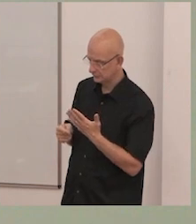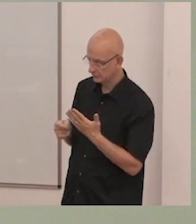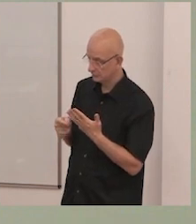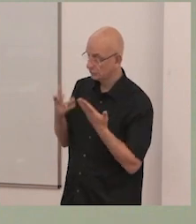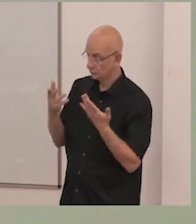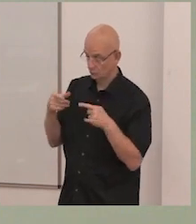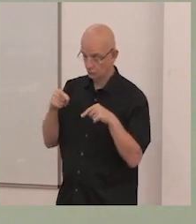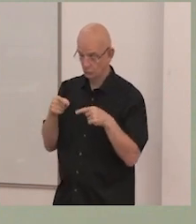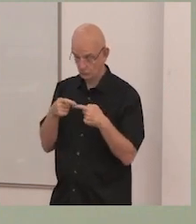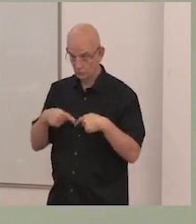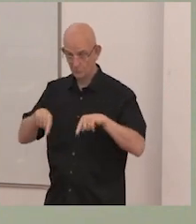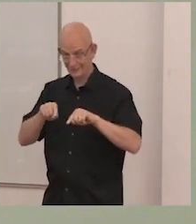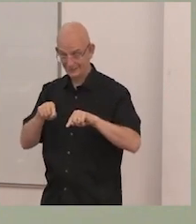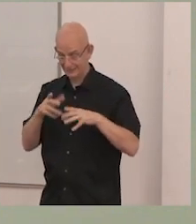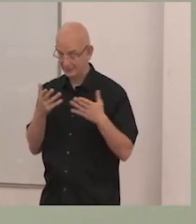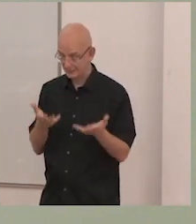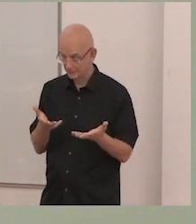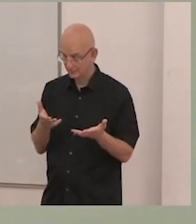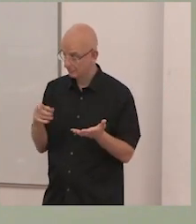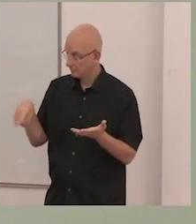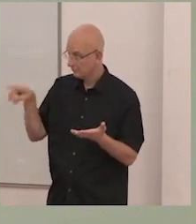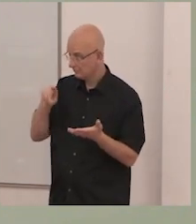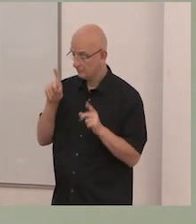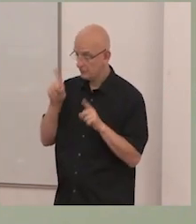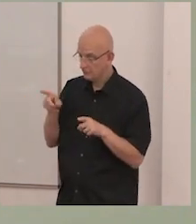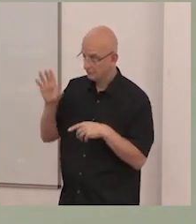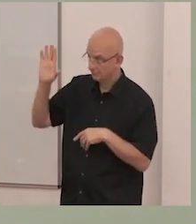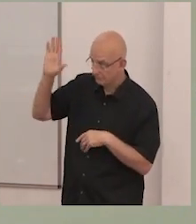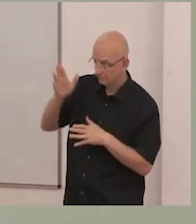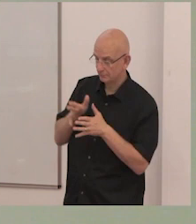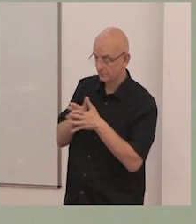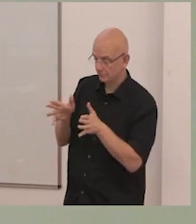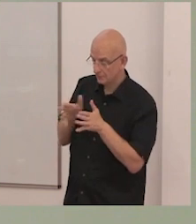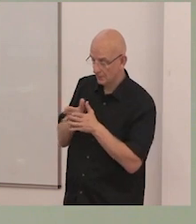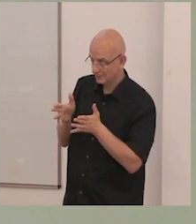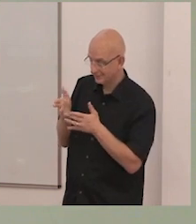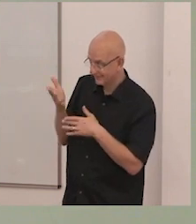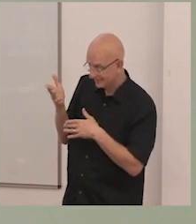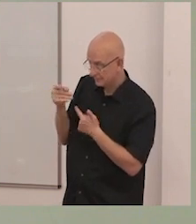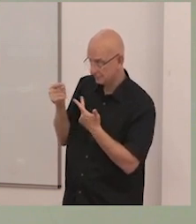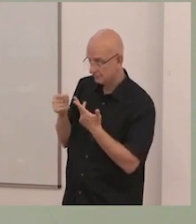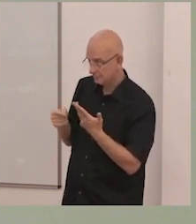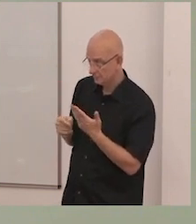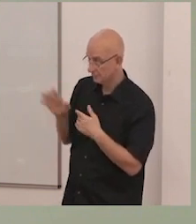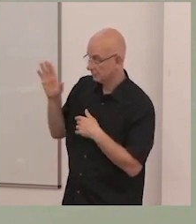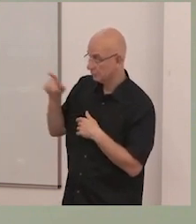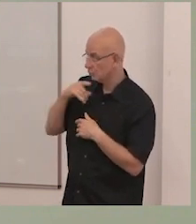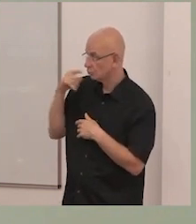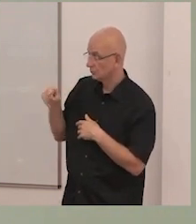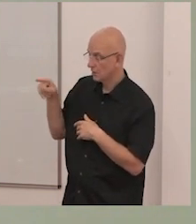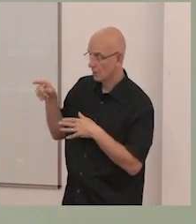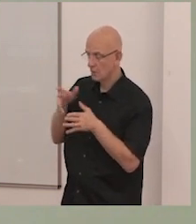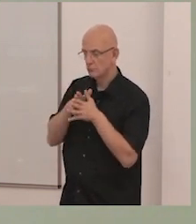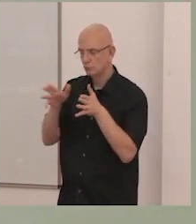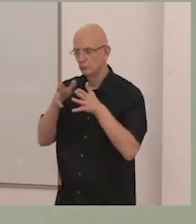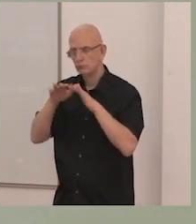cheating game, because the Soviet Union was explaining to the rest of the world that they do not have any longer any